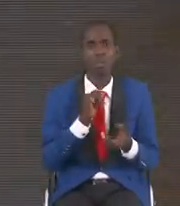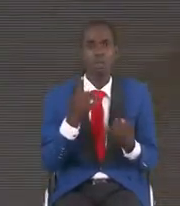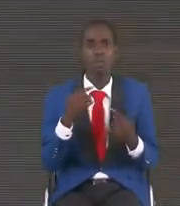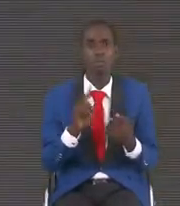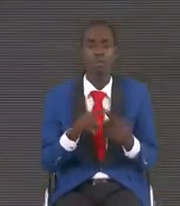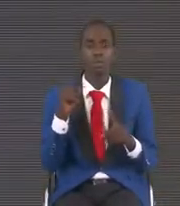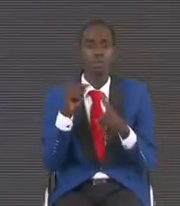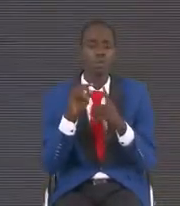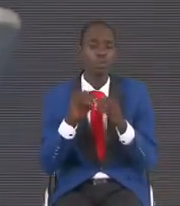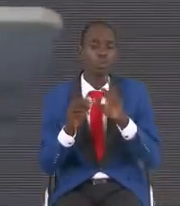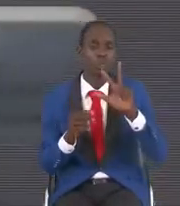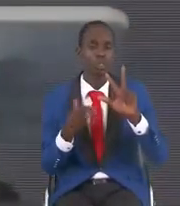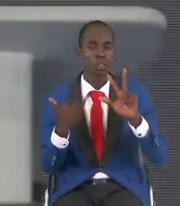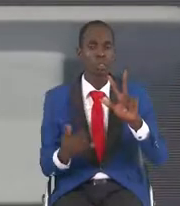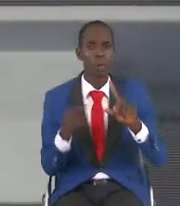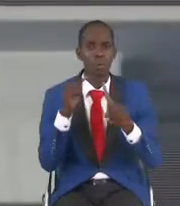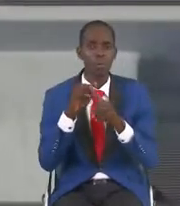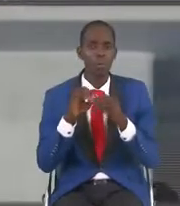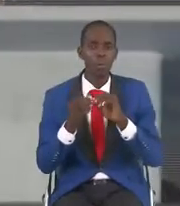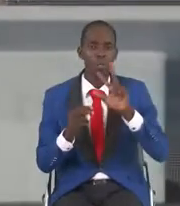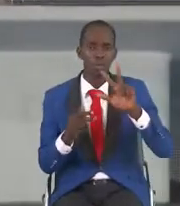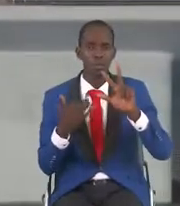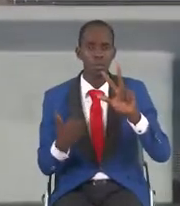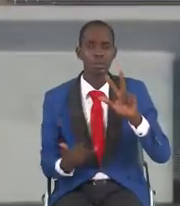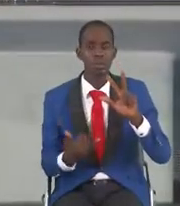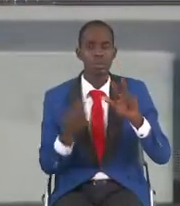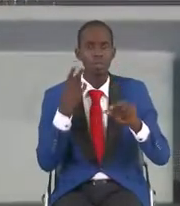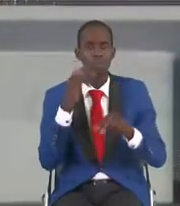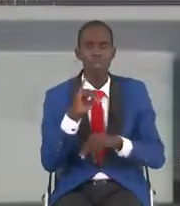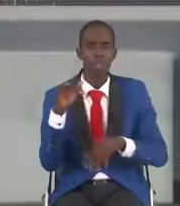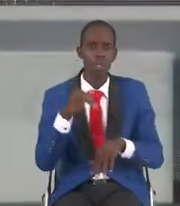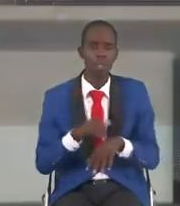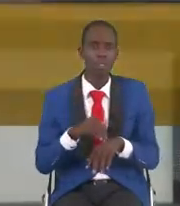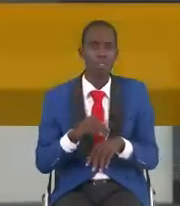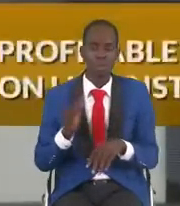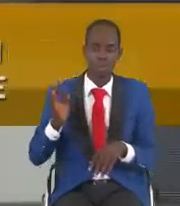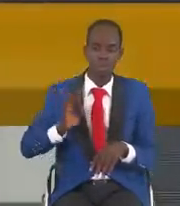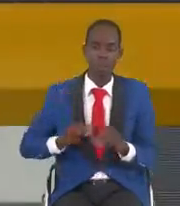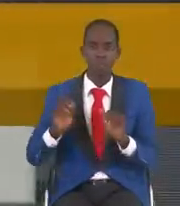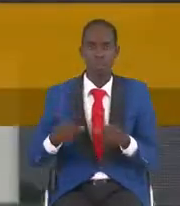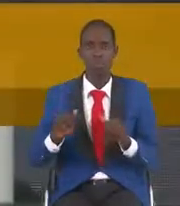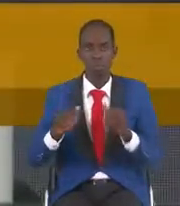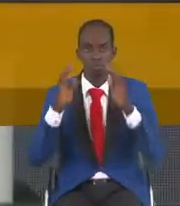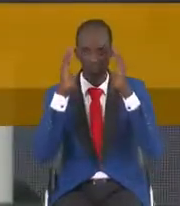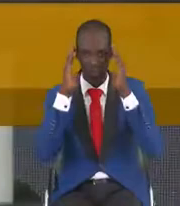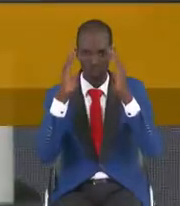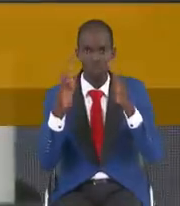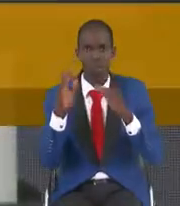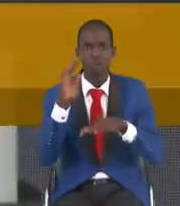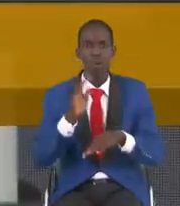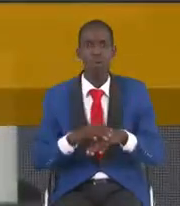three now. Point number three, we're looking at profitable concentration on